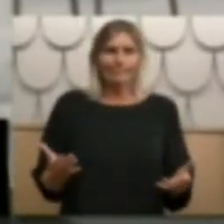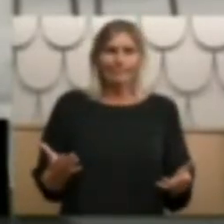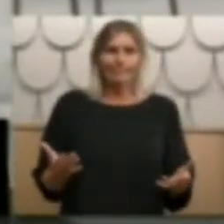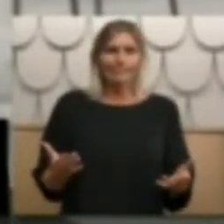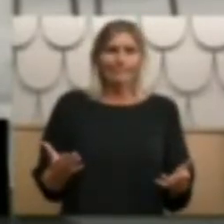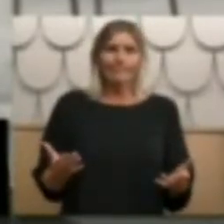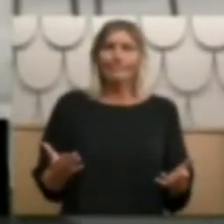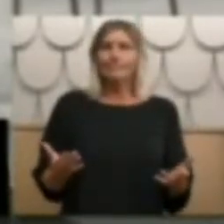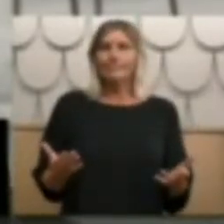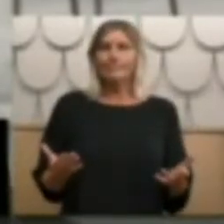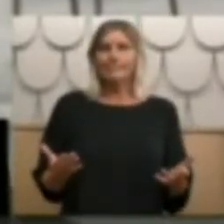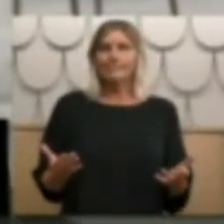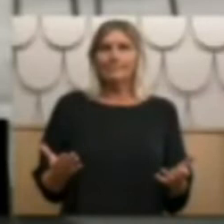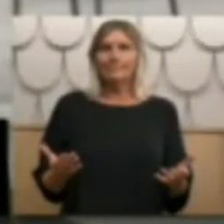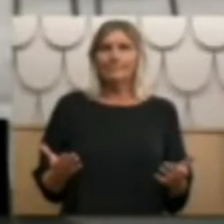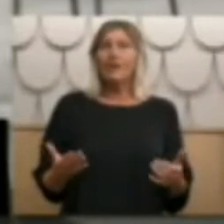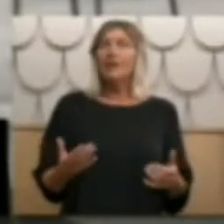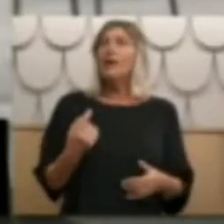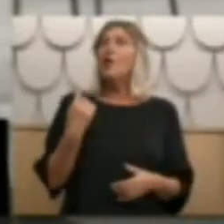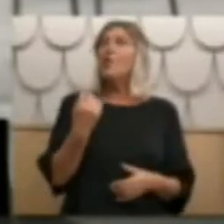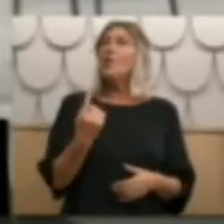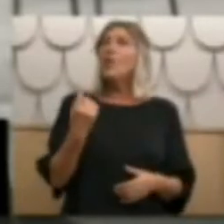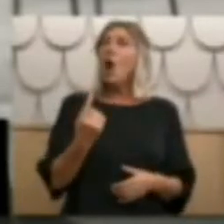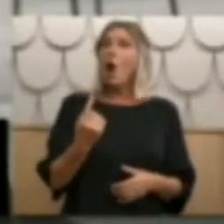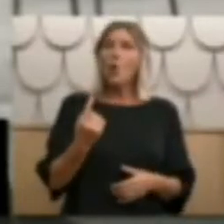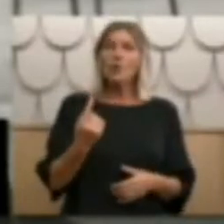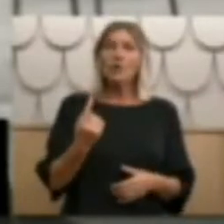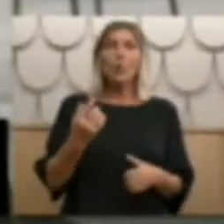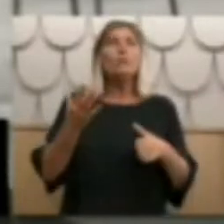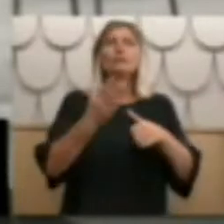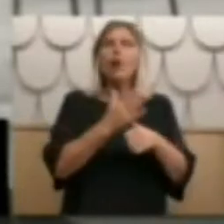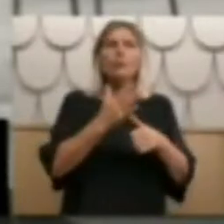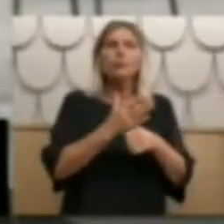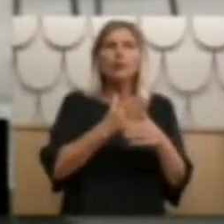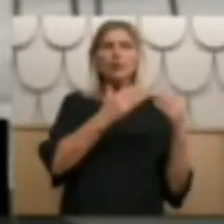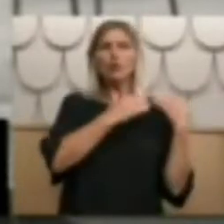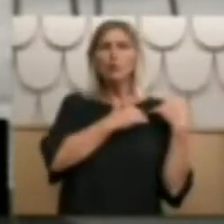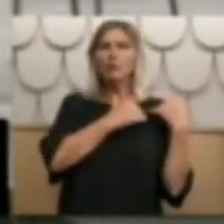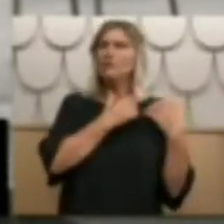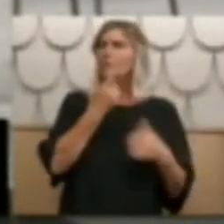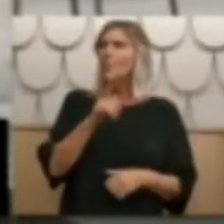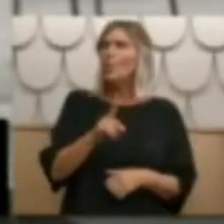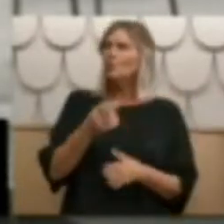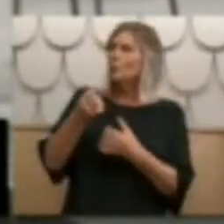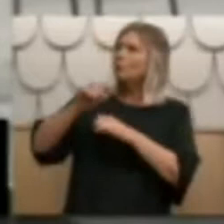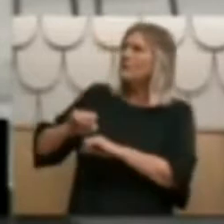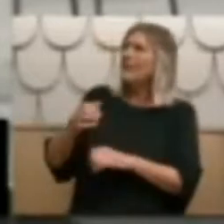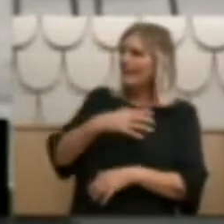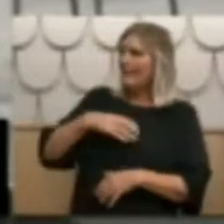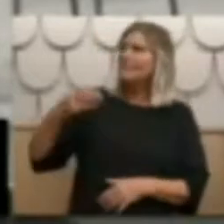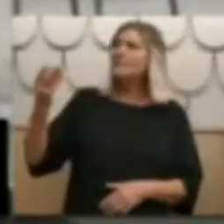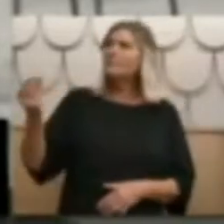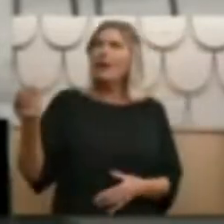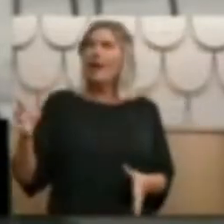The primary, if not sole duty, is perceived to be to protect the government purse strings. And I thought that came through